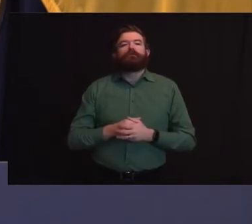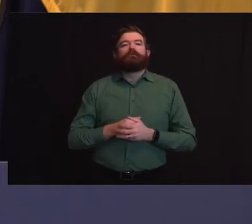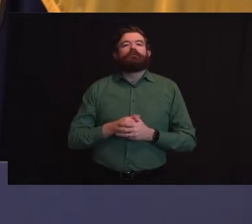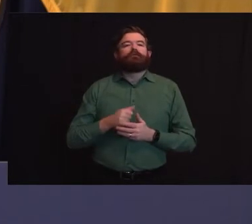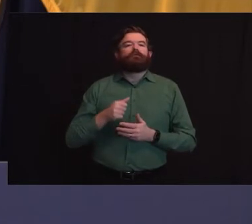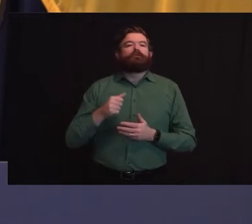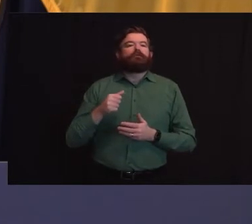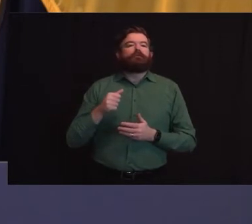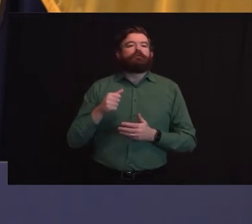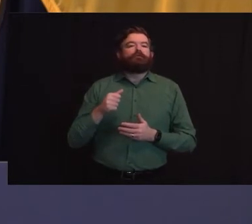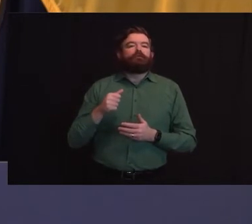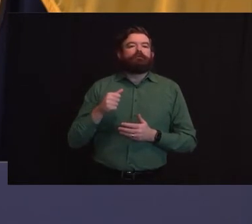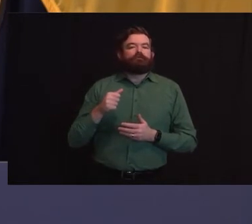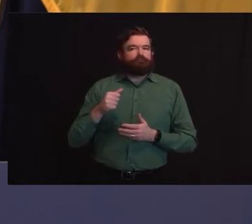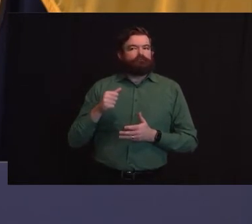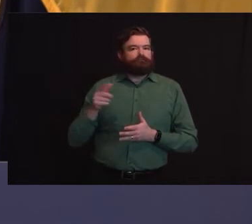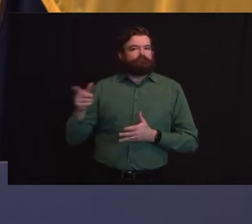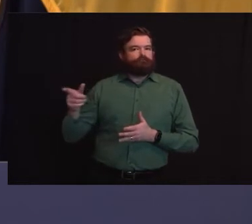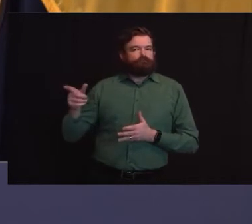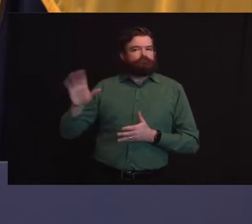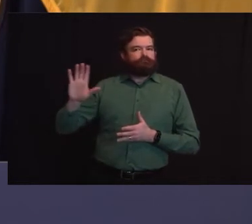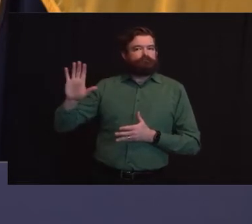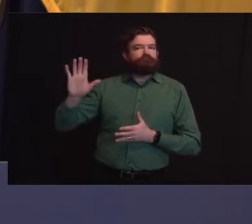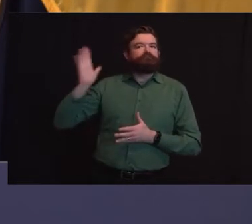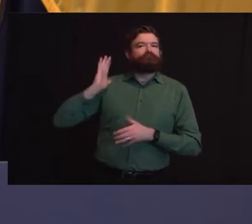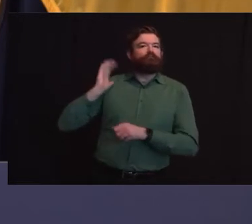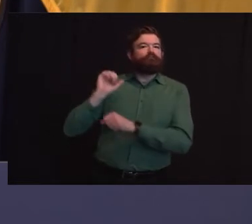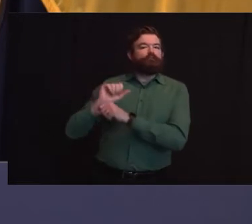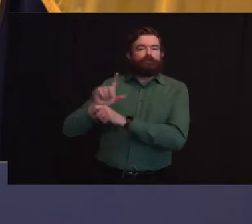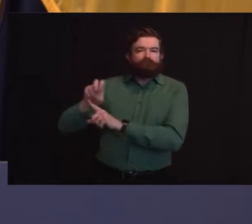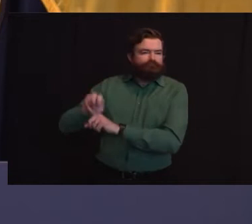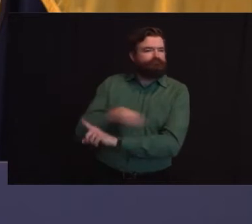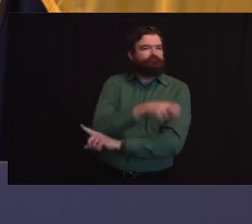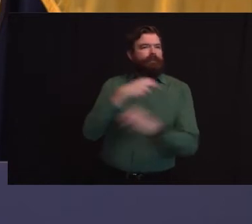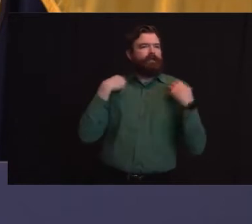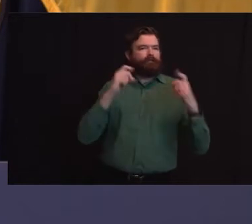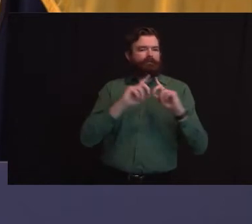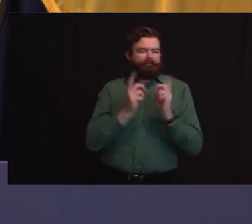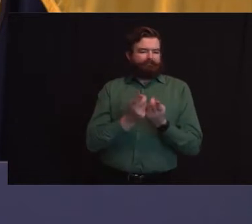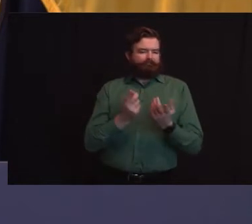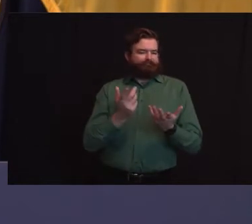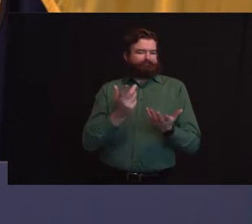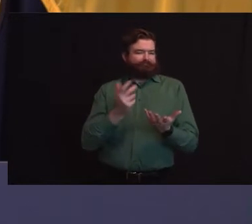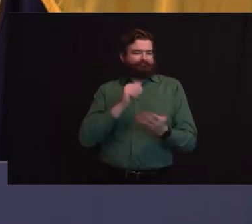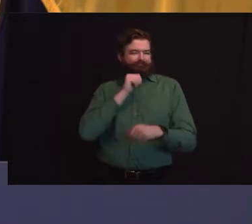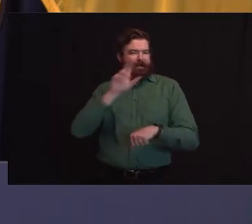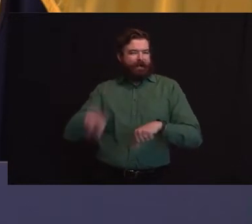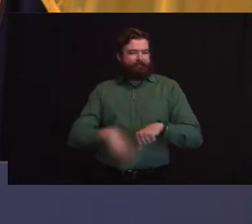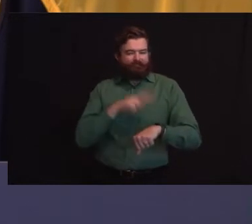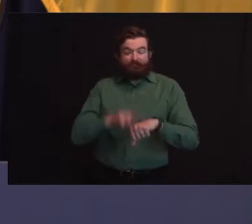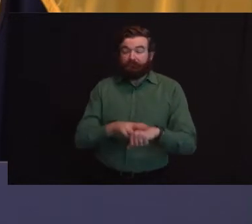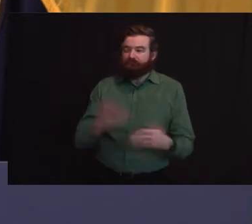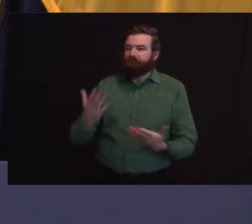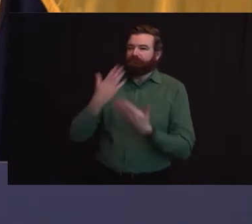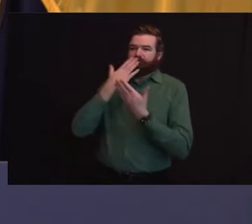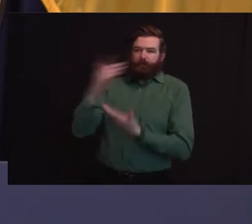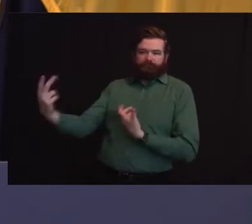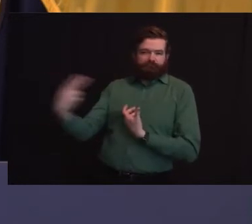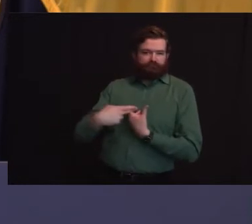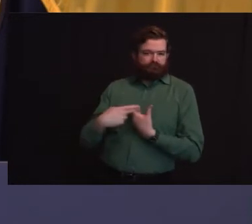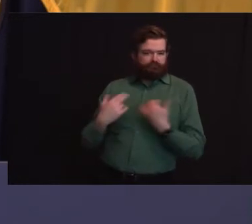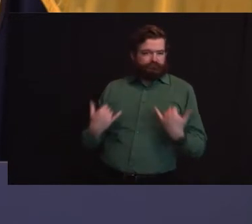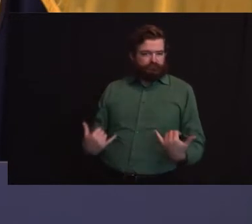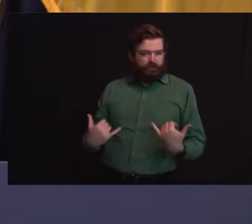careers, but I want to thank him for all that he's been doing and thank him specifically for being here today. To his right, I think a pretty familiar